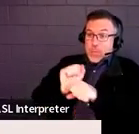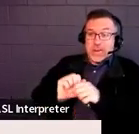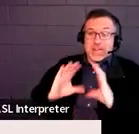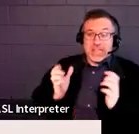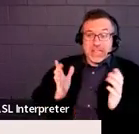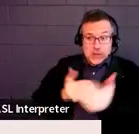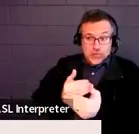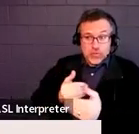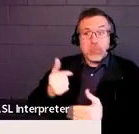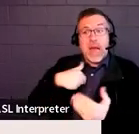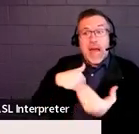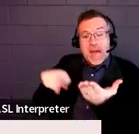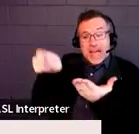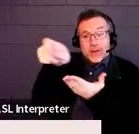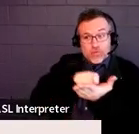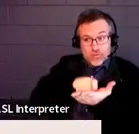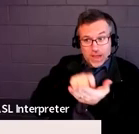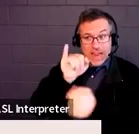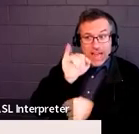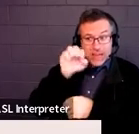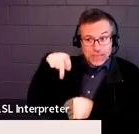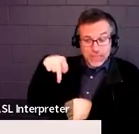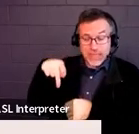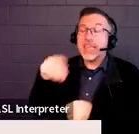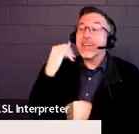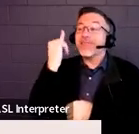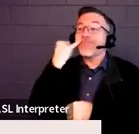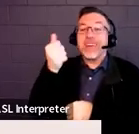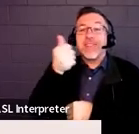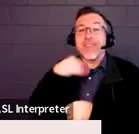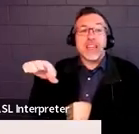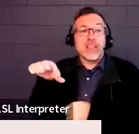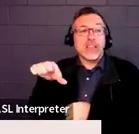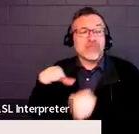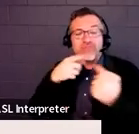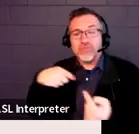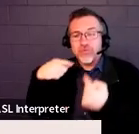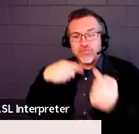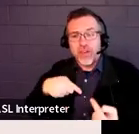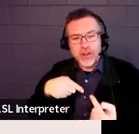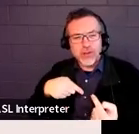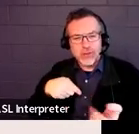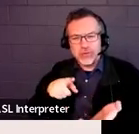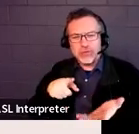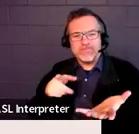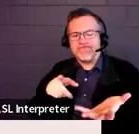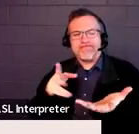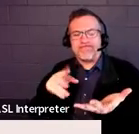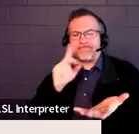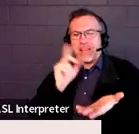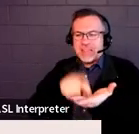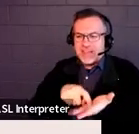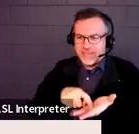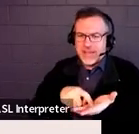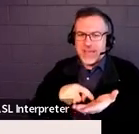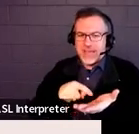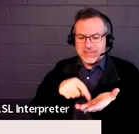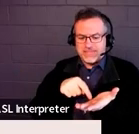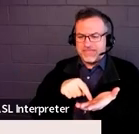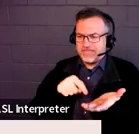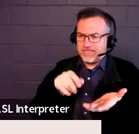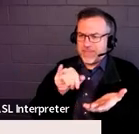on an IEP that there's a struggle in trying to identify some aspect of that IEP,